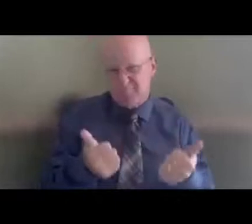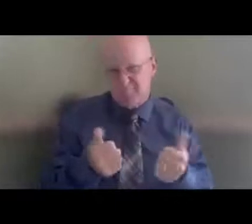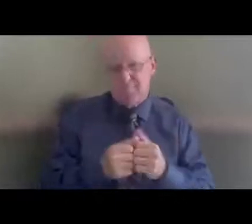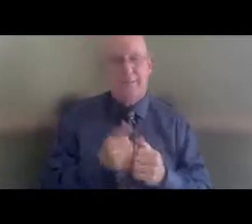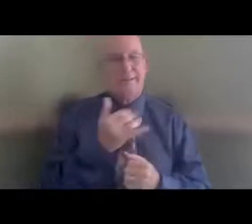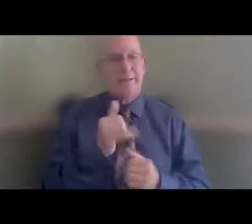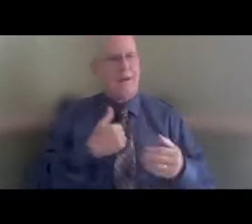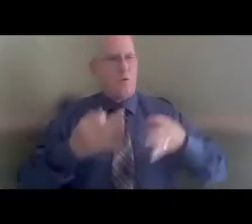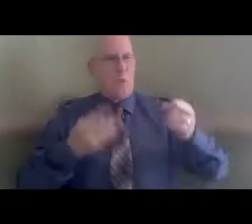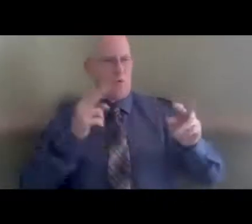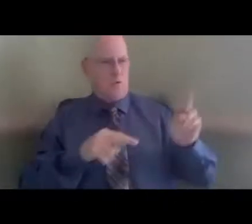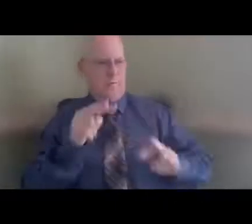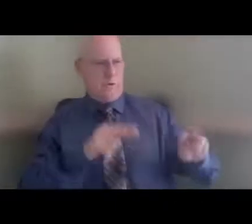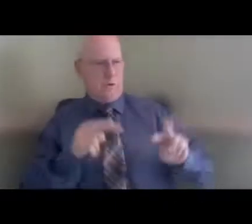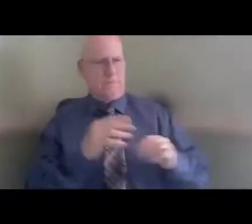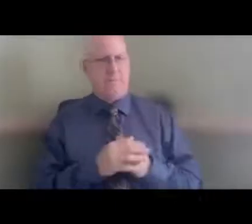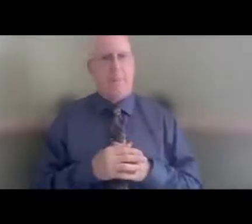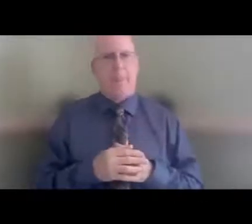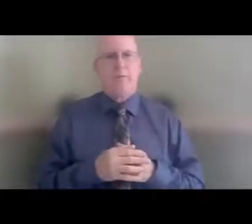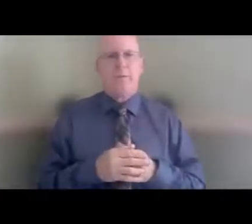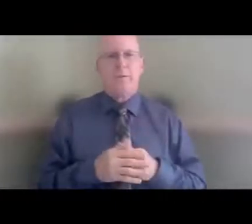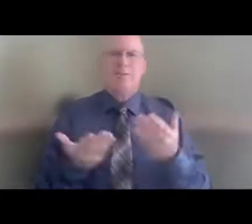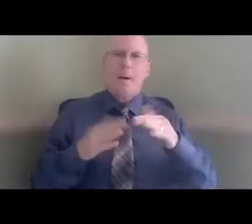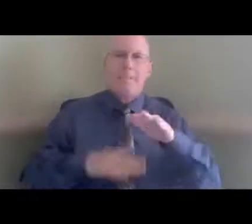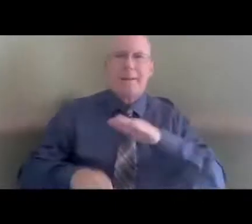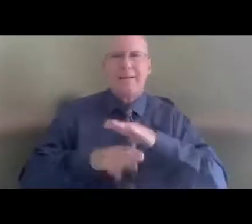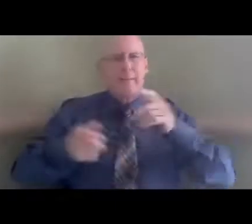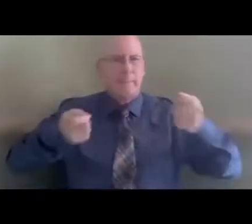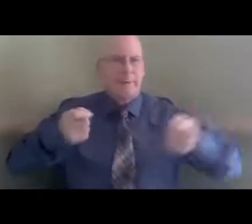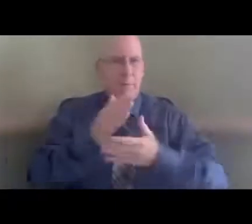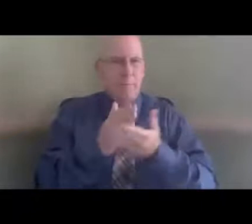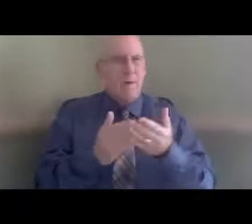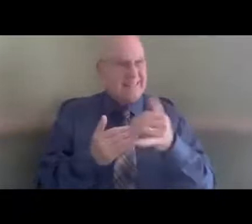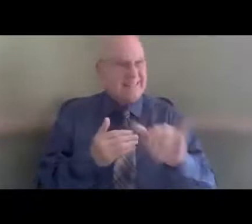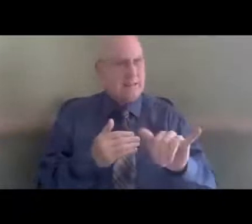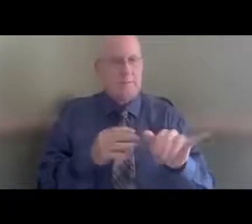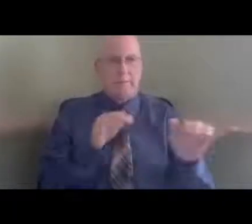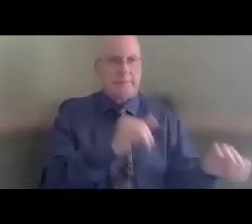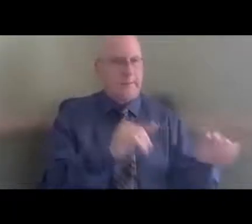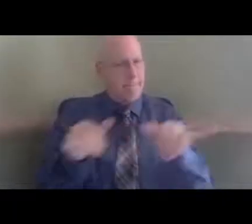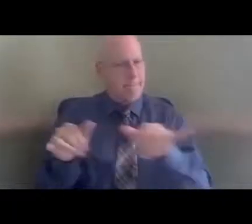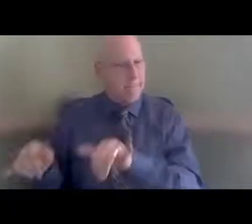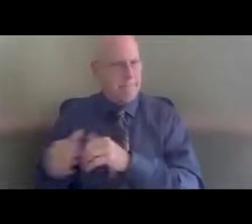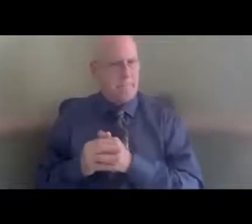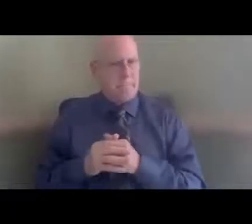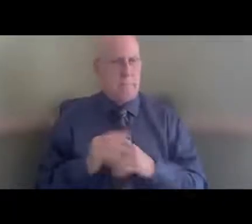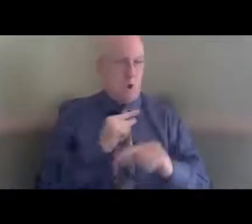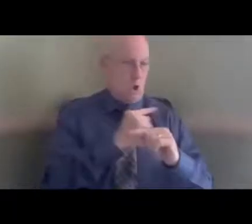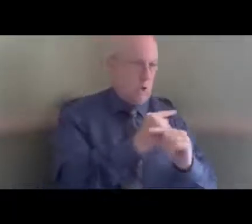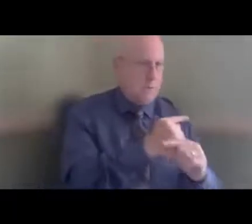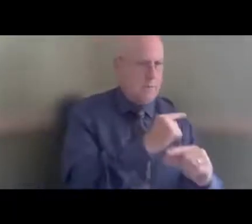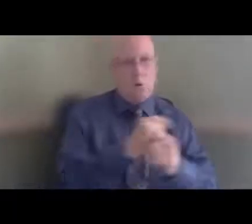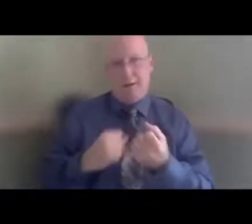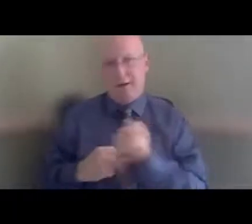supervision. So a lot of those basic administrative pieces will still be the same, whether it's a guardianship or a guardian